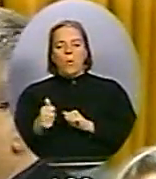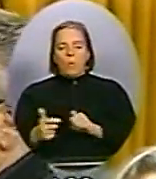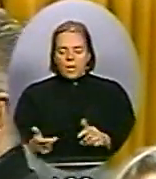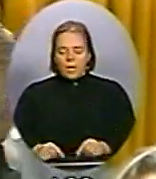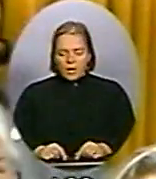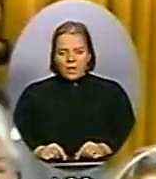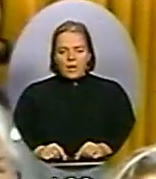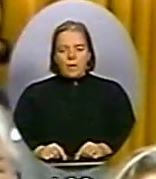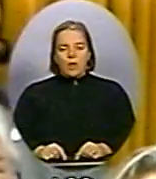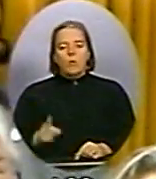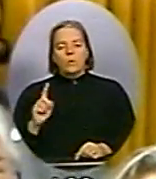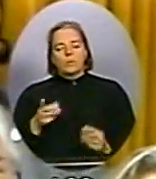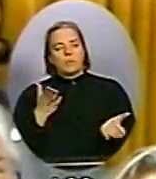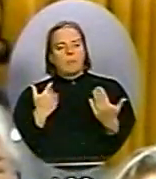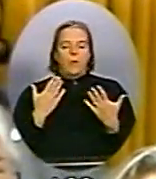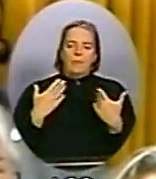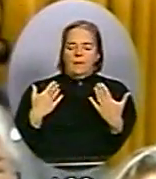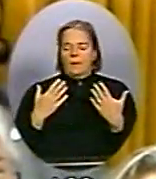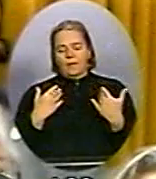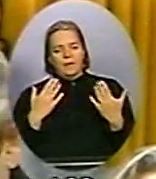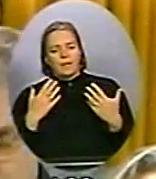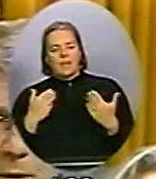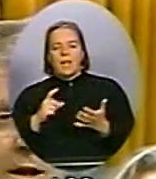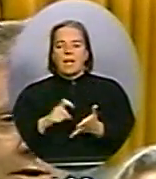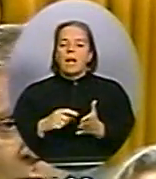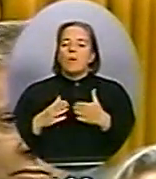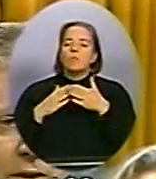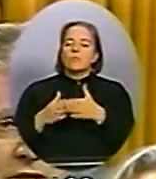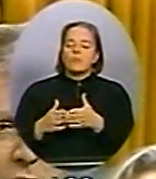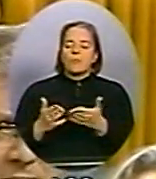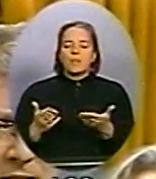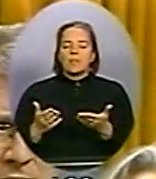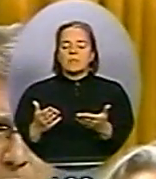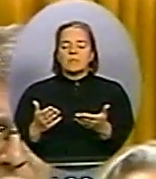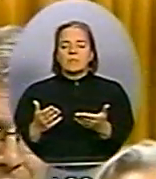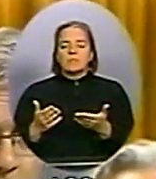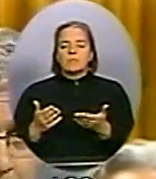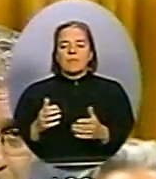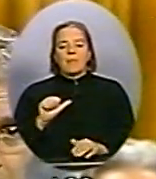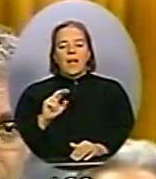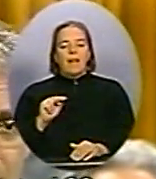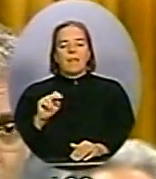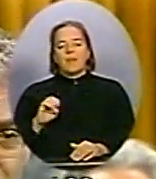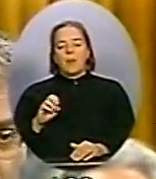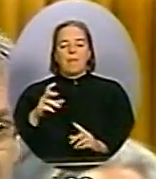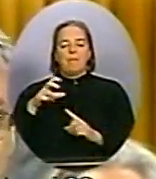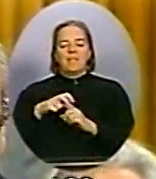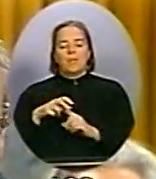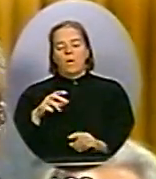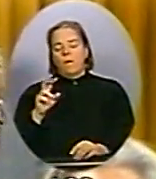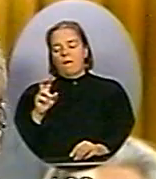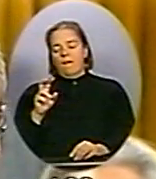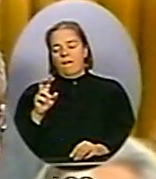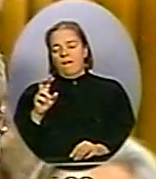does Anna Green Gables and Mike Duffy have in common? They're both fictional residents of Prince Edward Island.